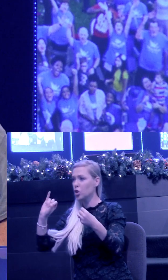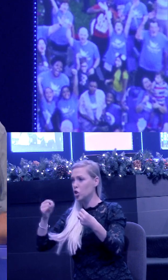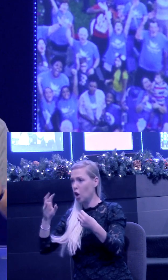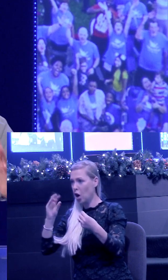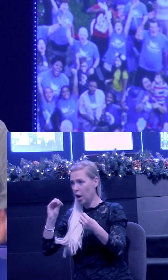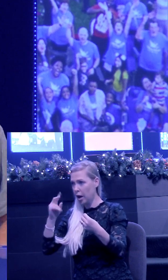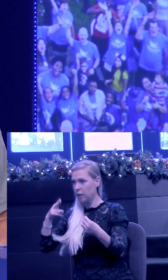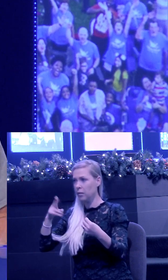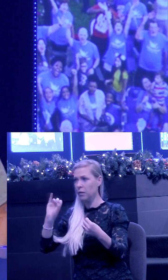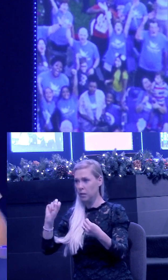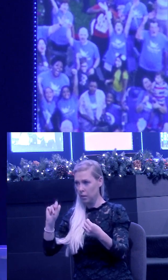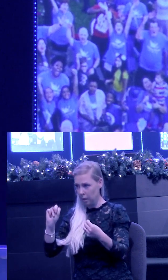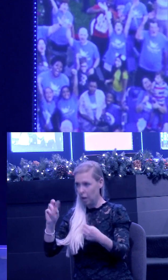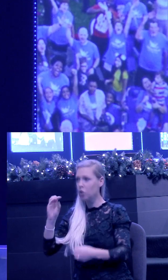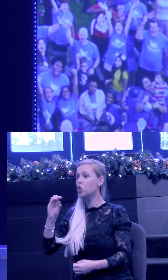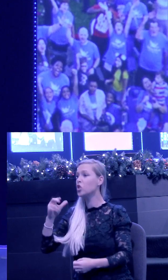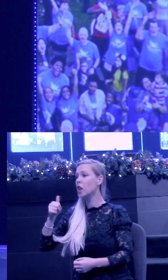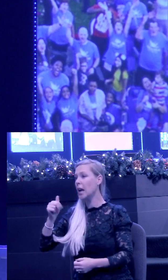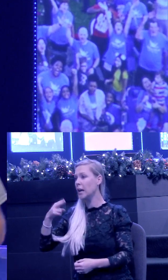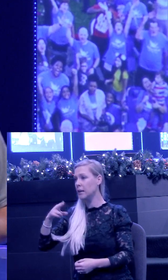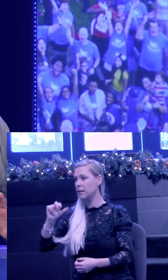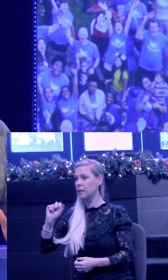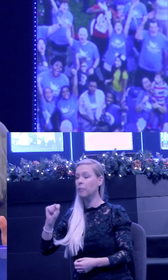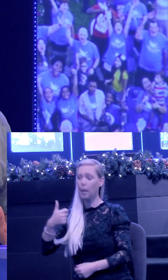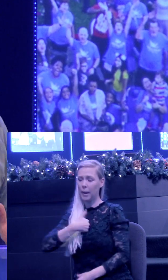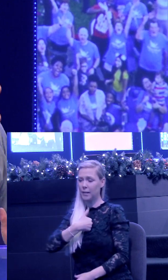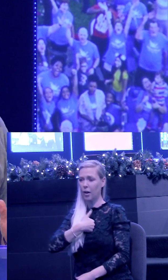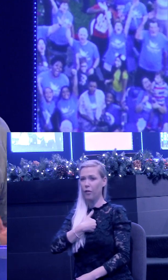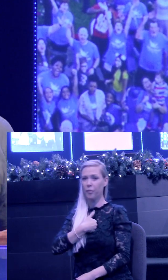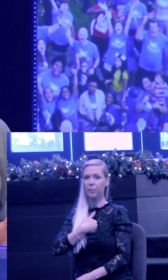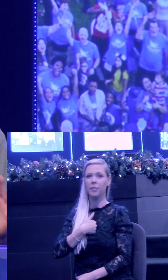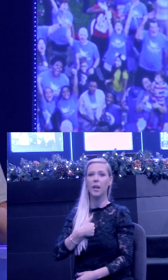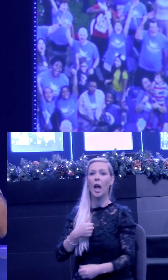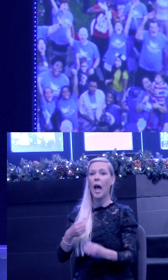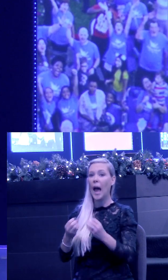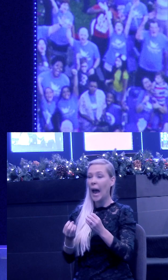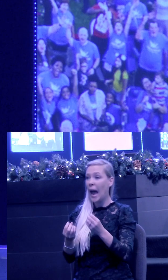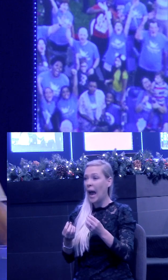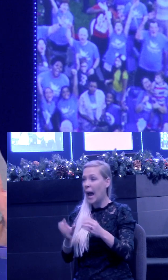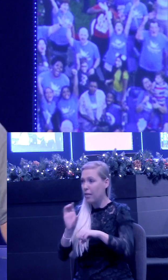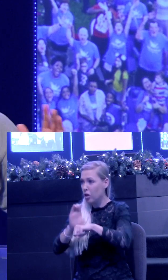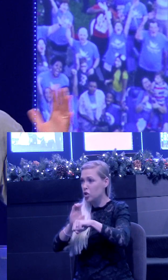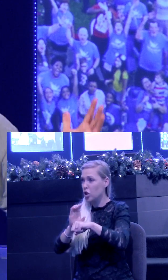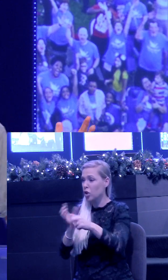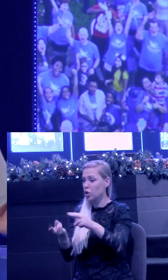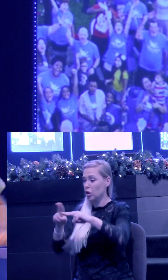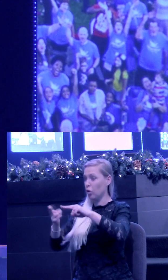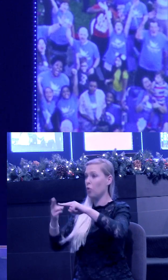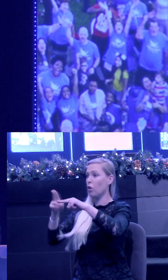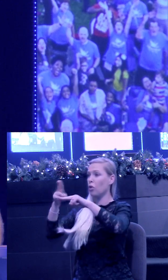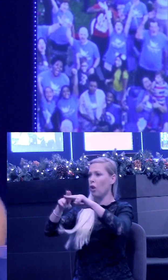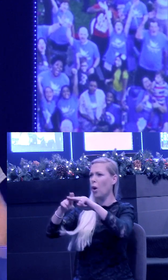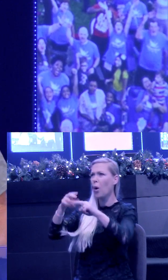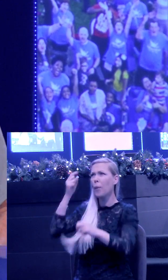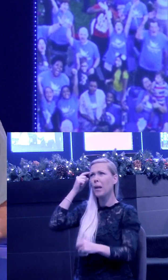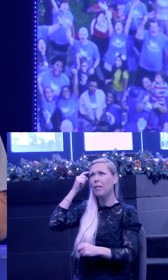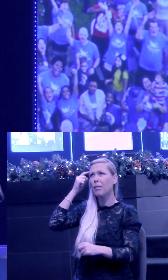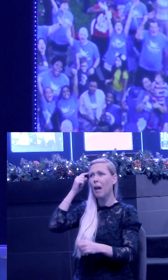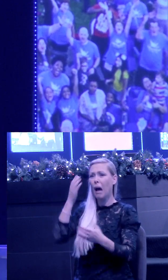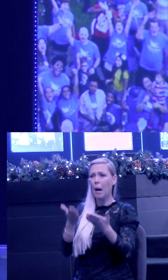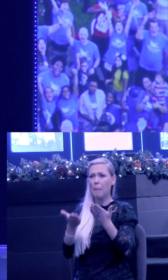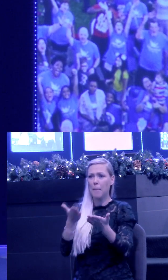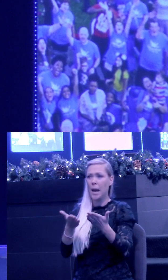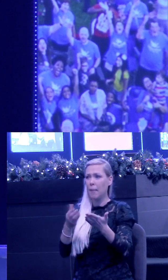were meeting and we're talking about our future. I'd been there for about 3 years and community was growing and growing and growing, and we talked about maybe we should buy some more land. Because